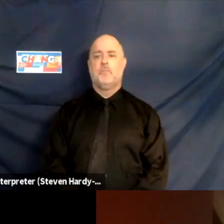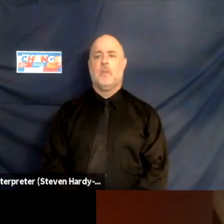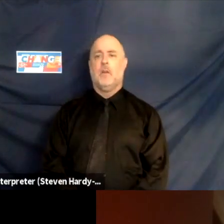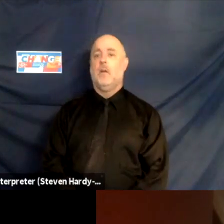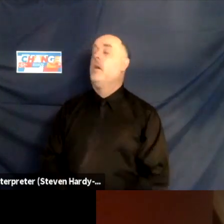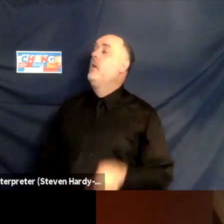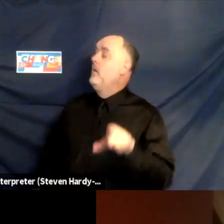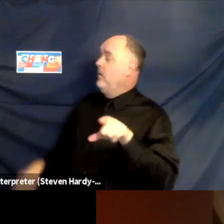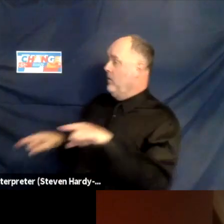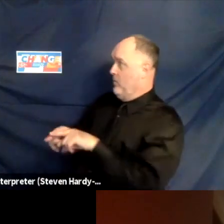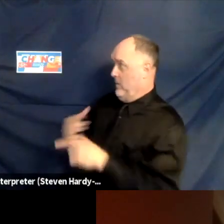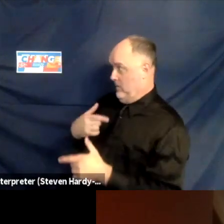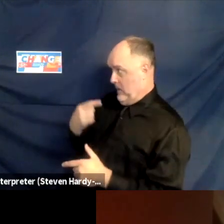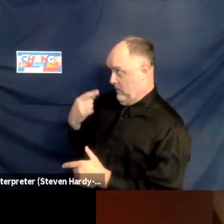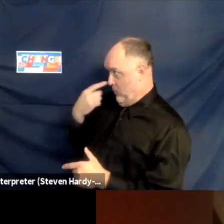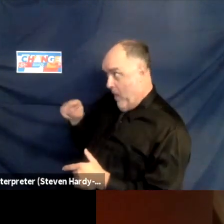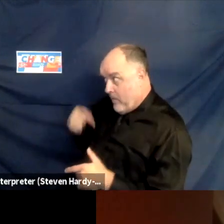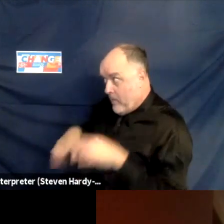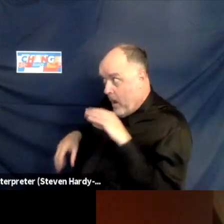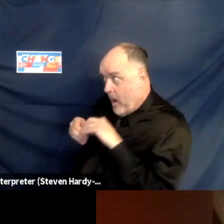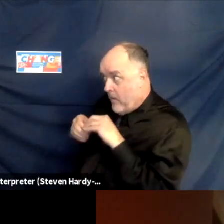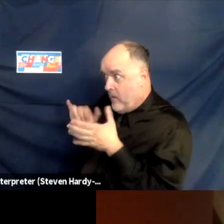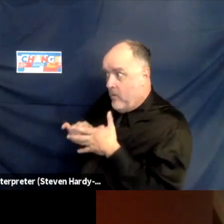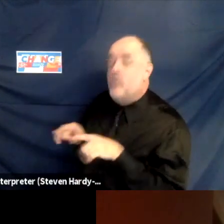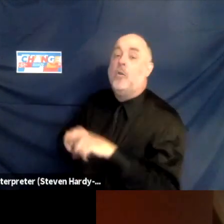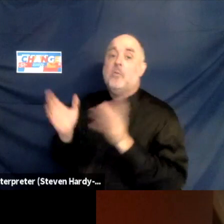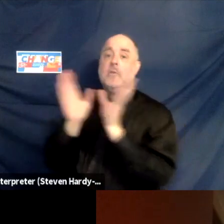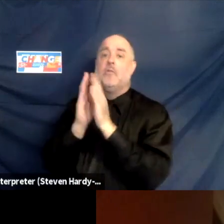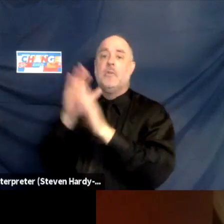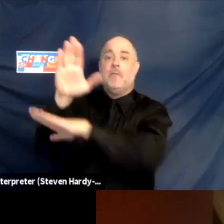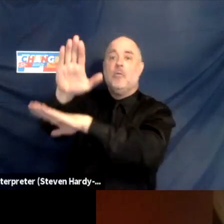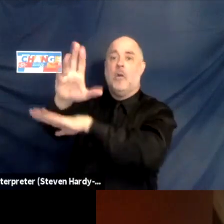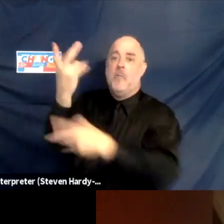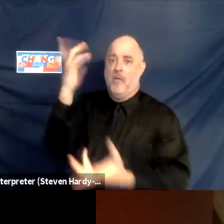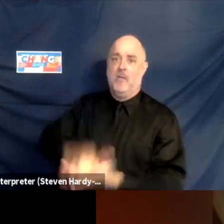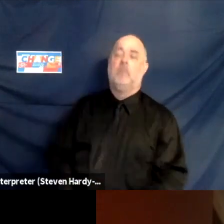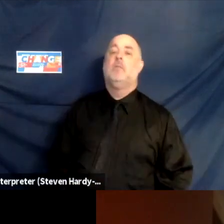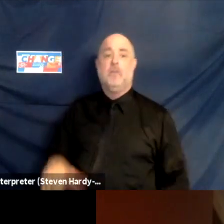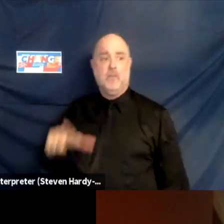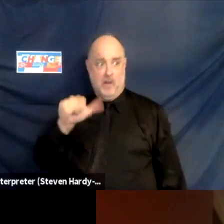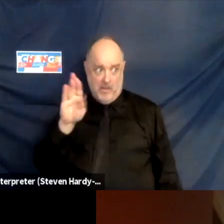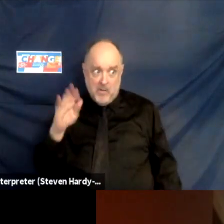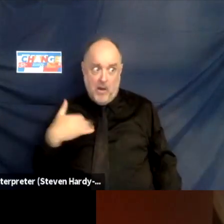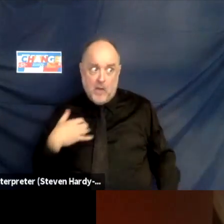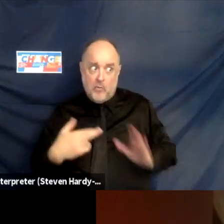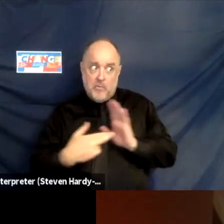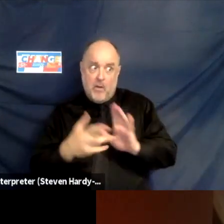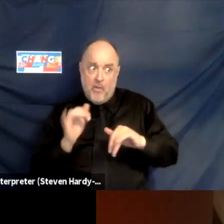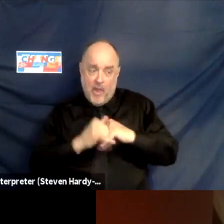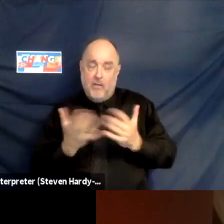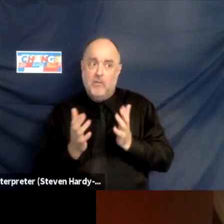to that also, Karen, if you don't mind, that there's a session this afternoon on it as well. So the league has representatives on